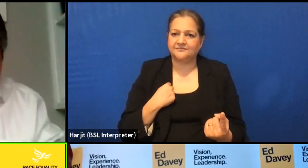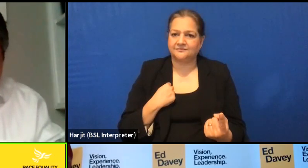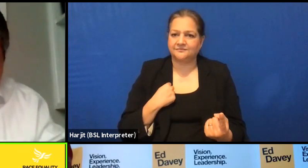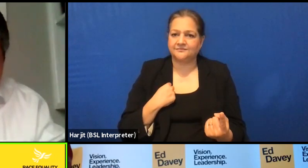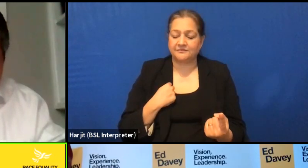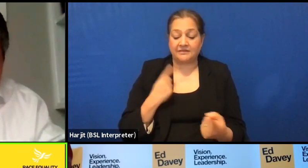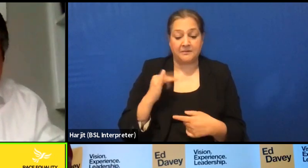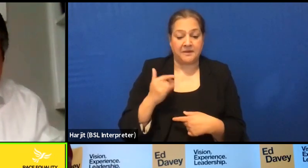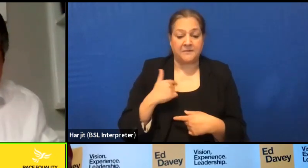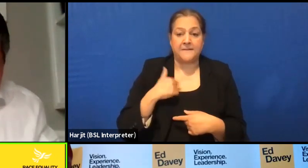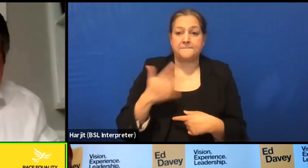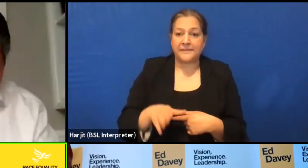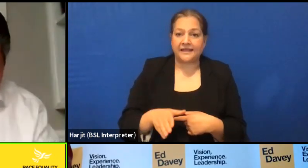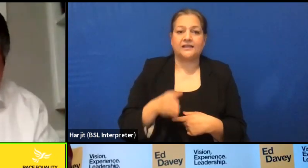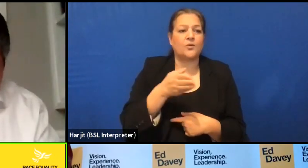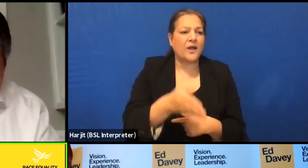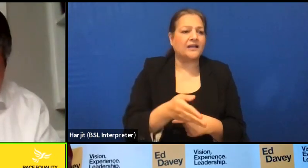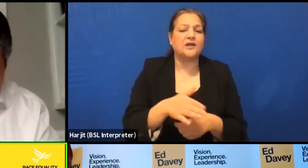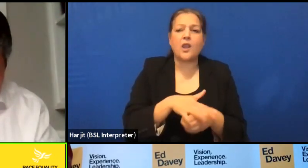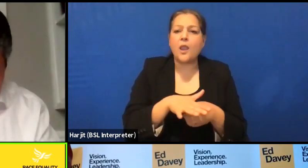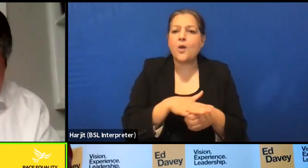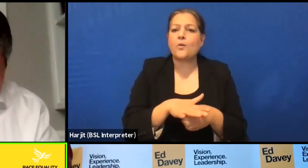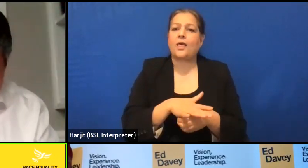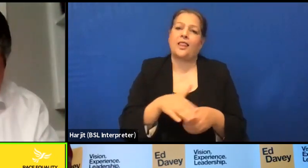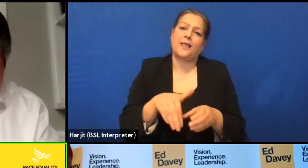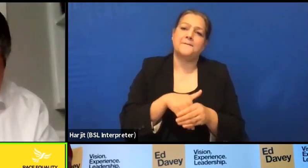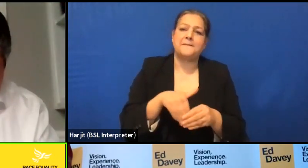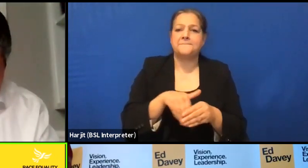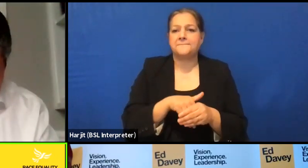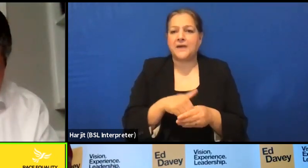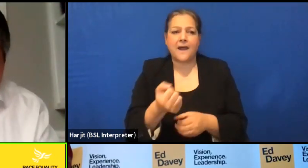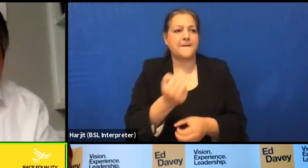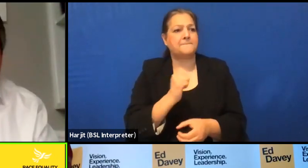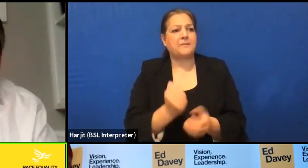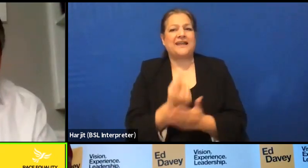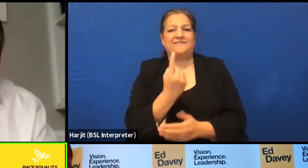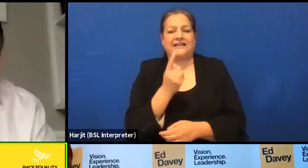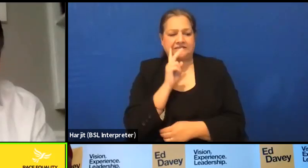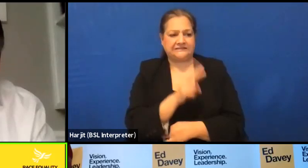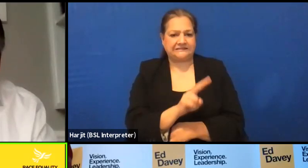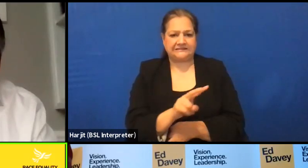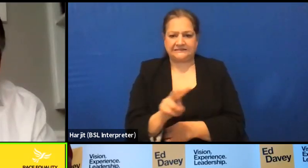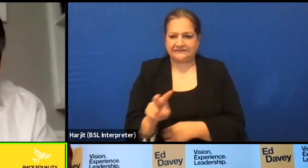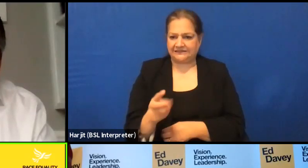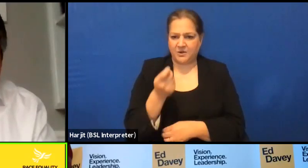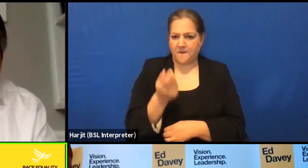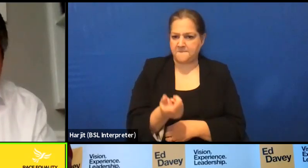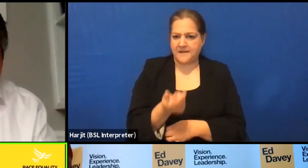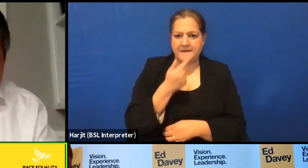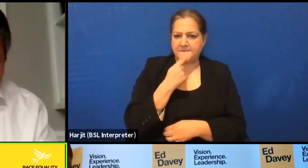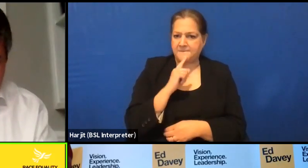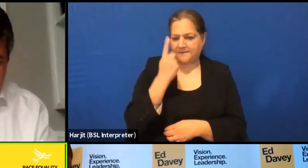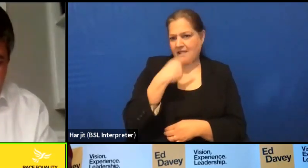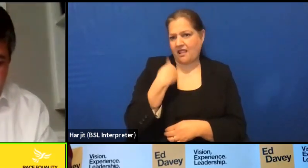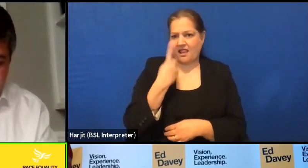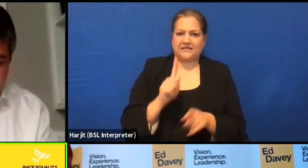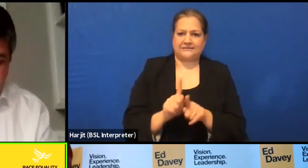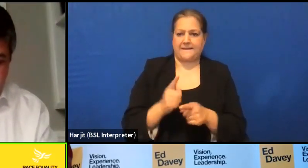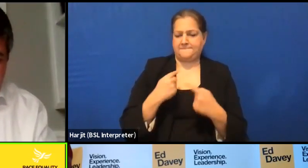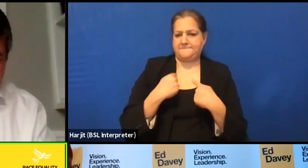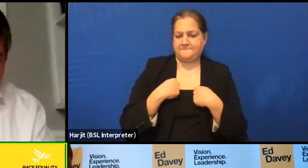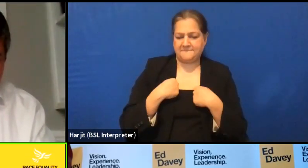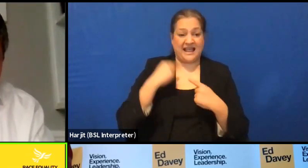the local member pub event and see that actually there aren't very many people in that room that look like them, that even think